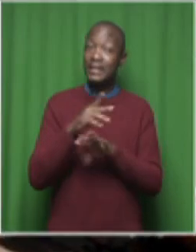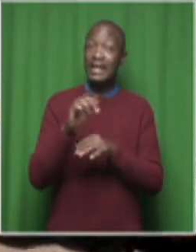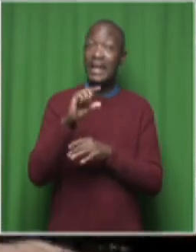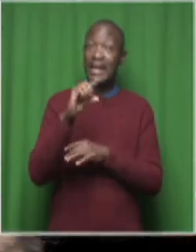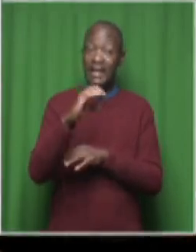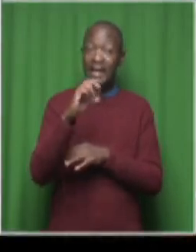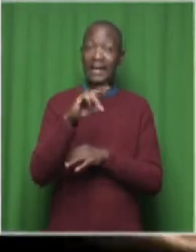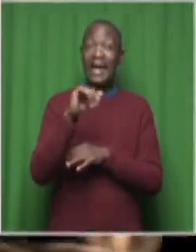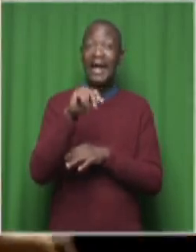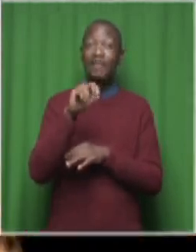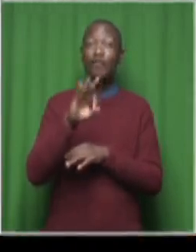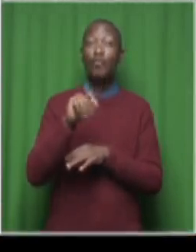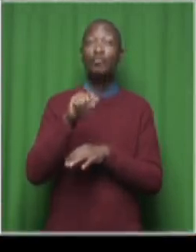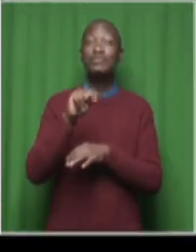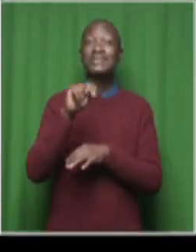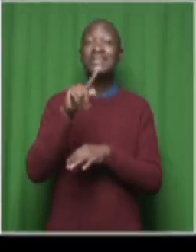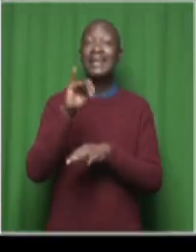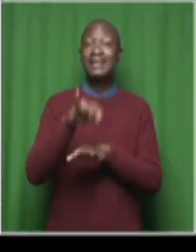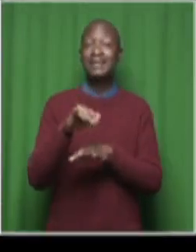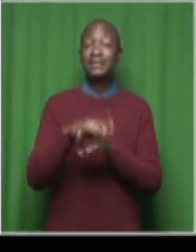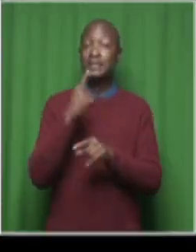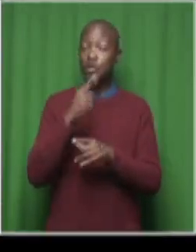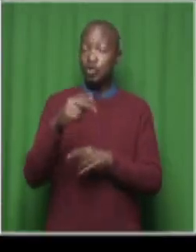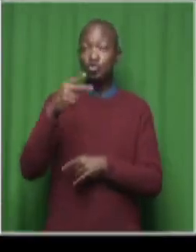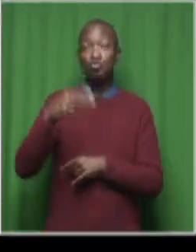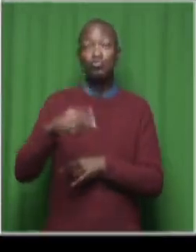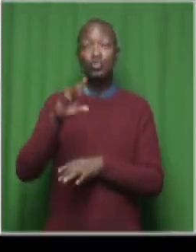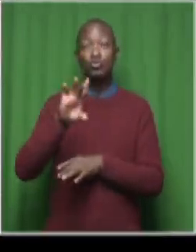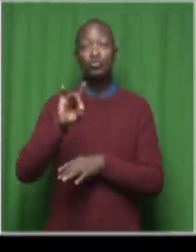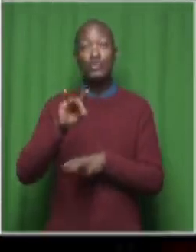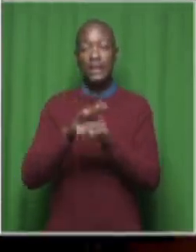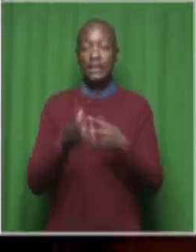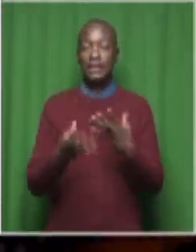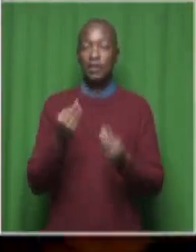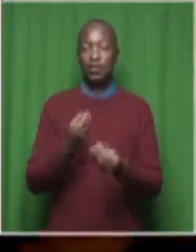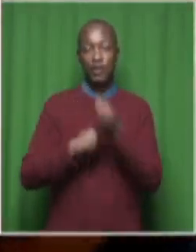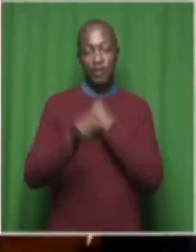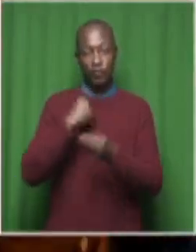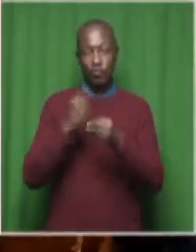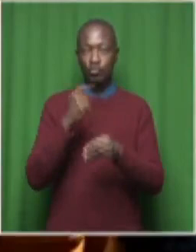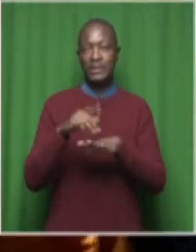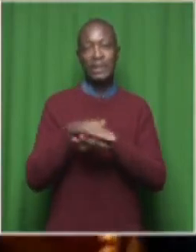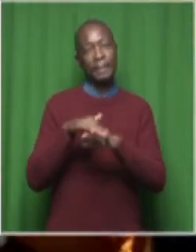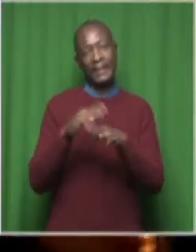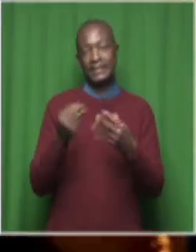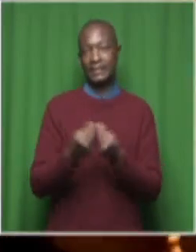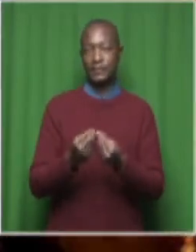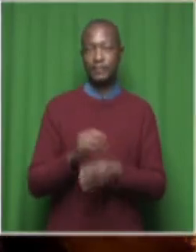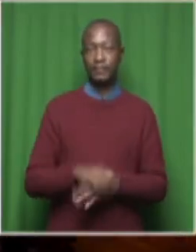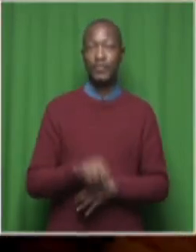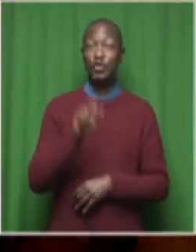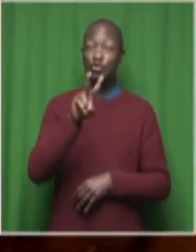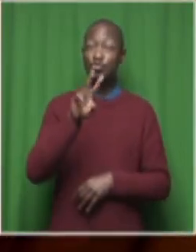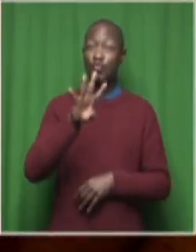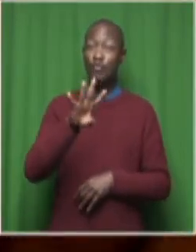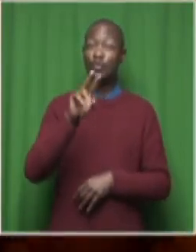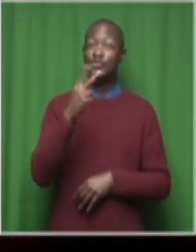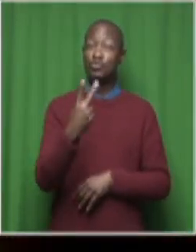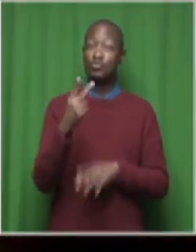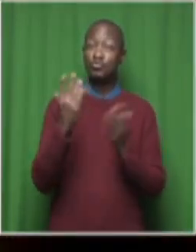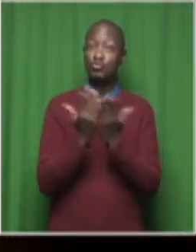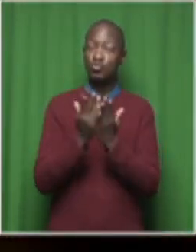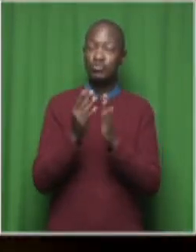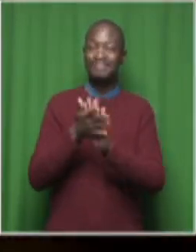around 150 families Tuesday received hot meals and basic necessities. 242 schools have